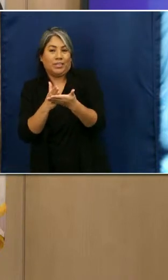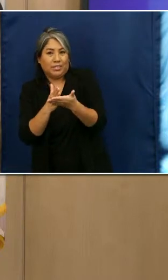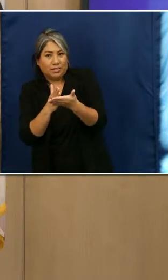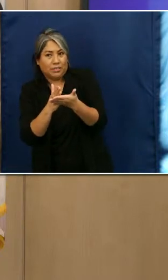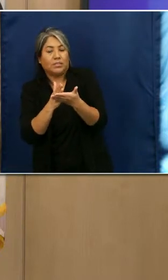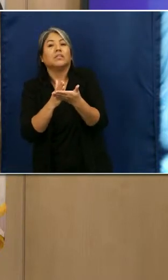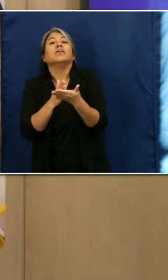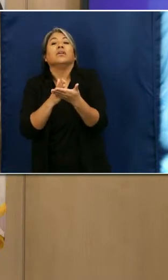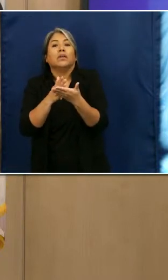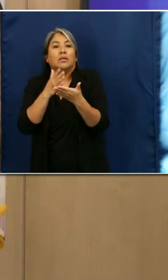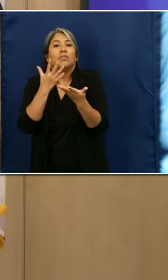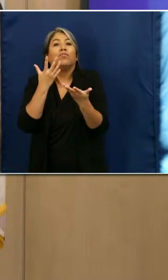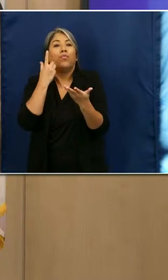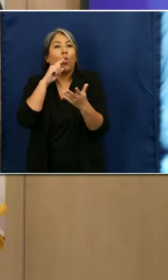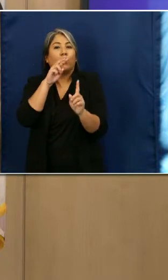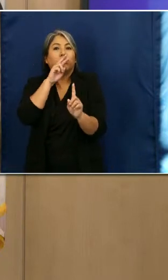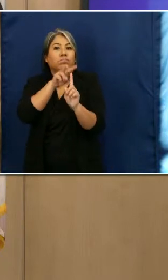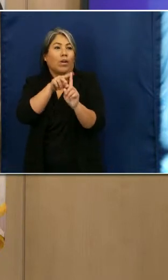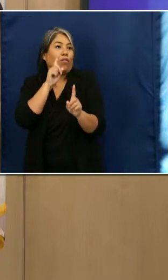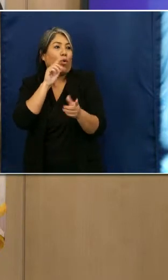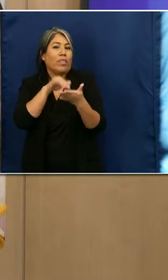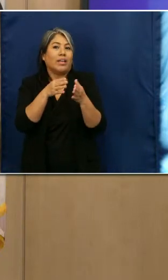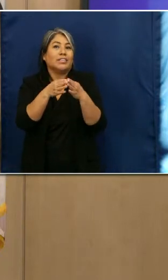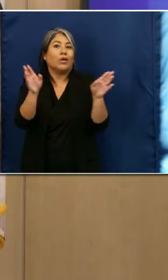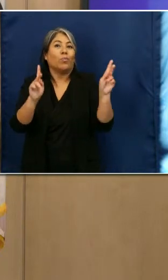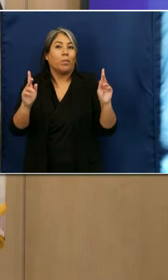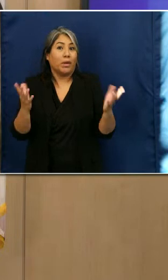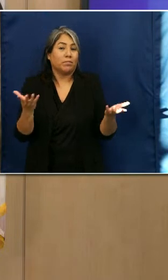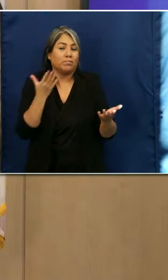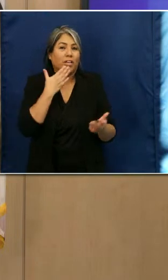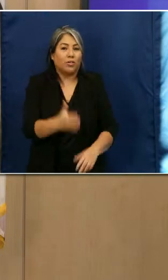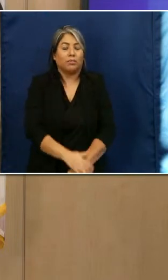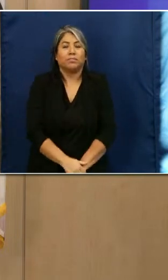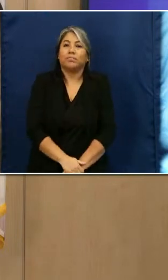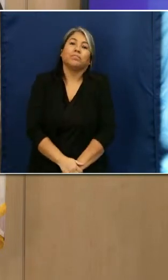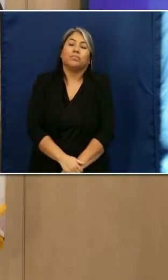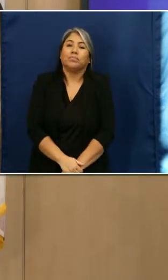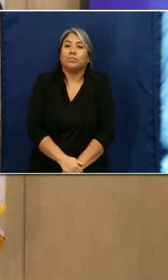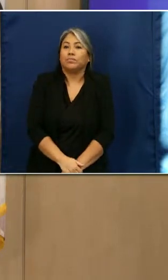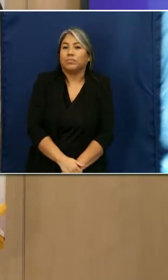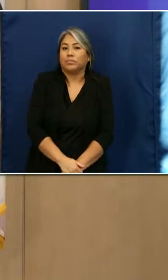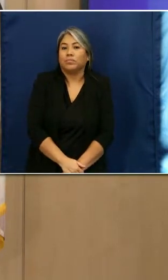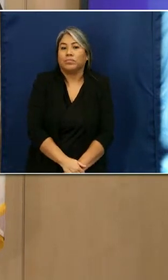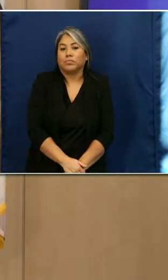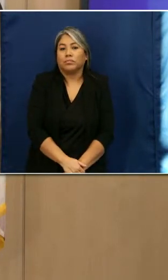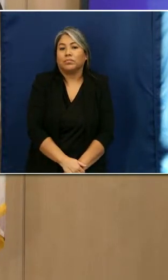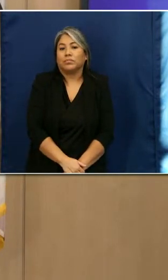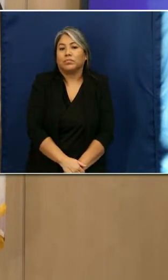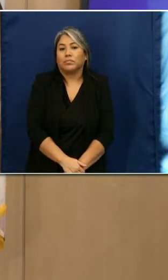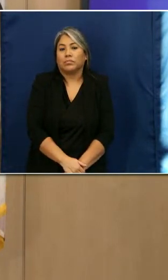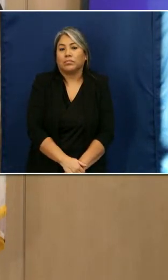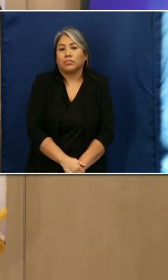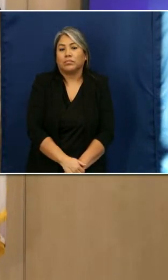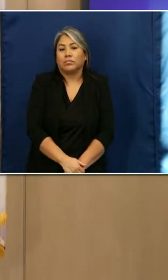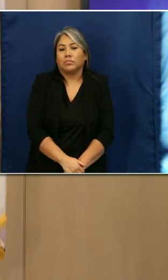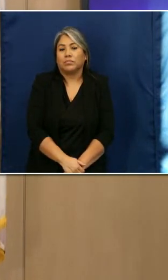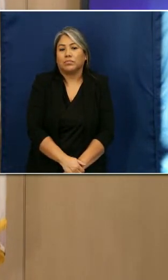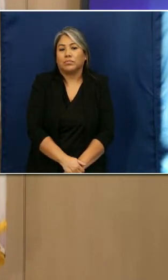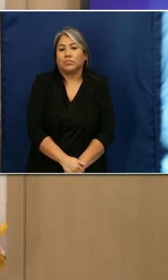is designated specifically for the general public. Thank you. Thank you, Dr. Wheaton.